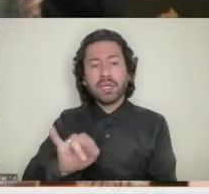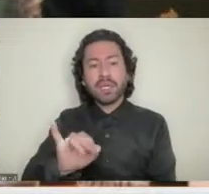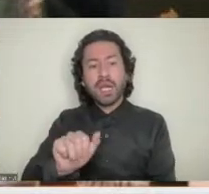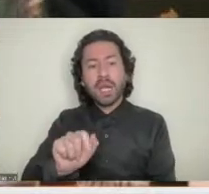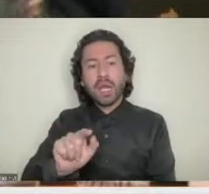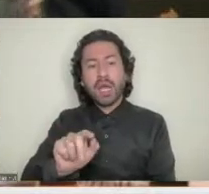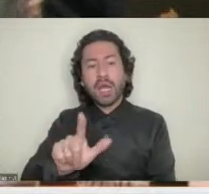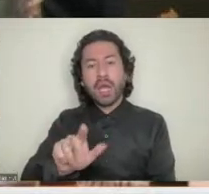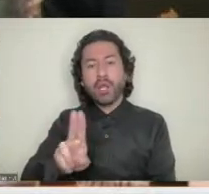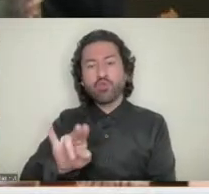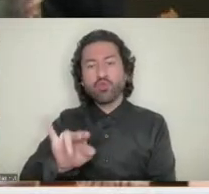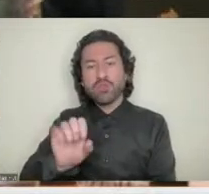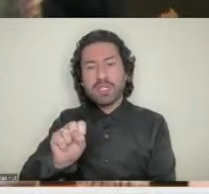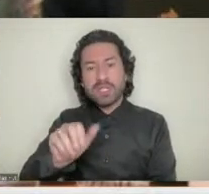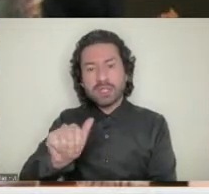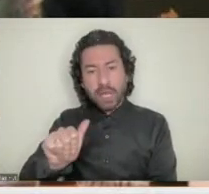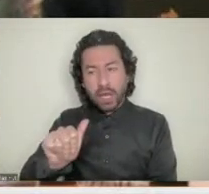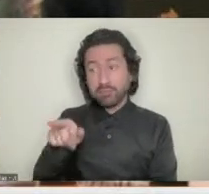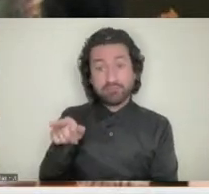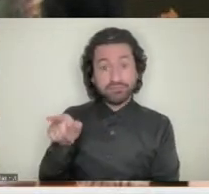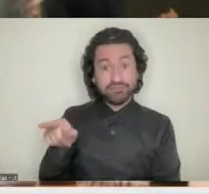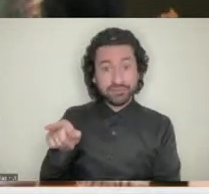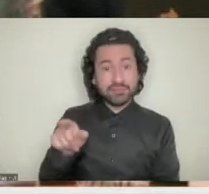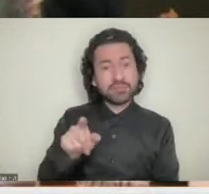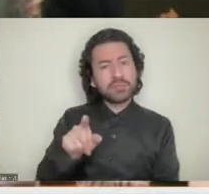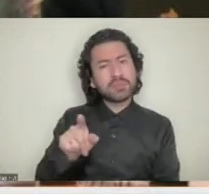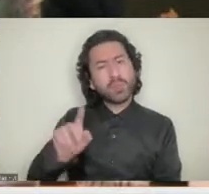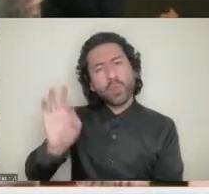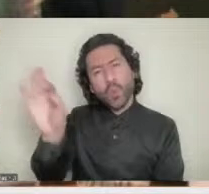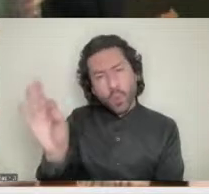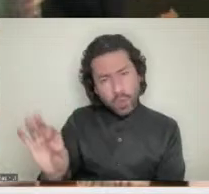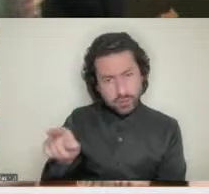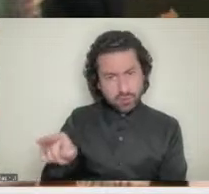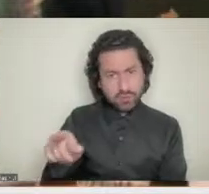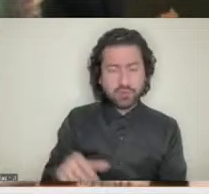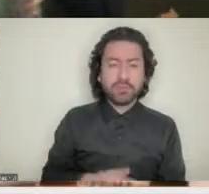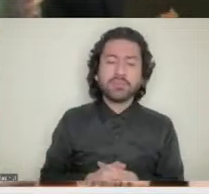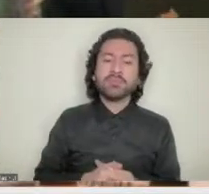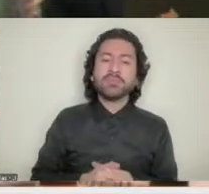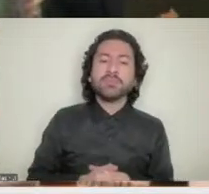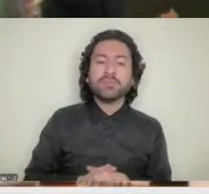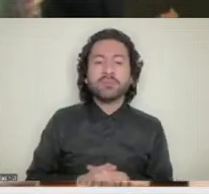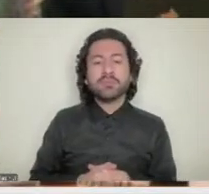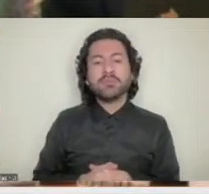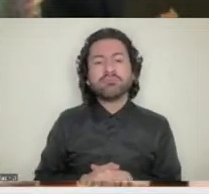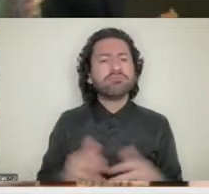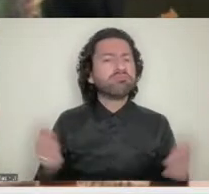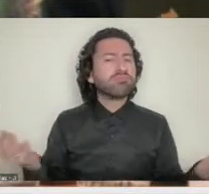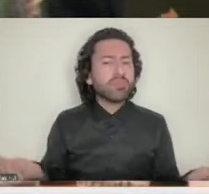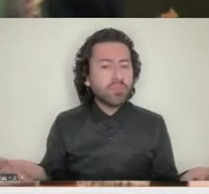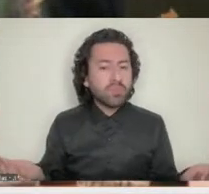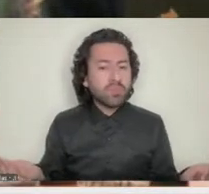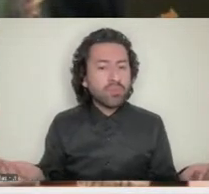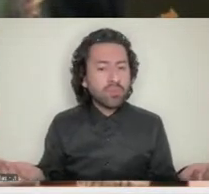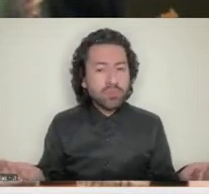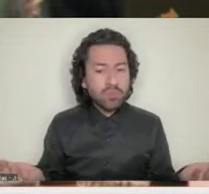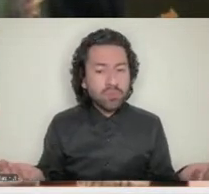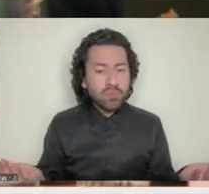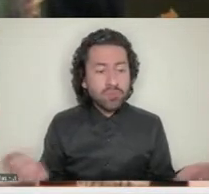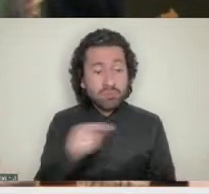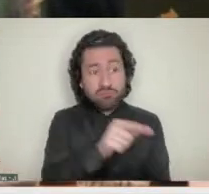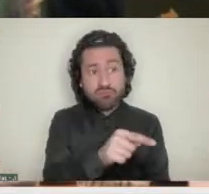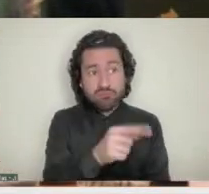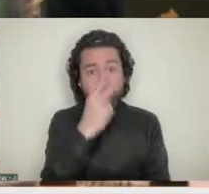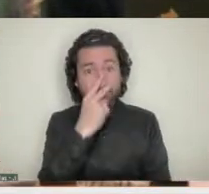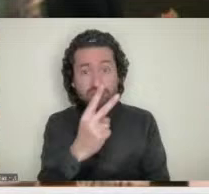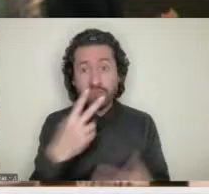here, from participants that are connected online, and that refers to the discussion that we had at the end, how to implement